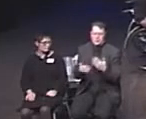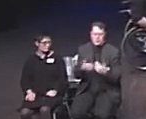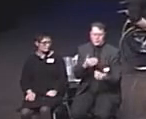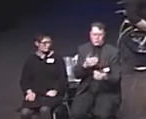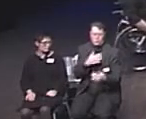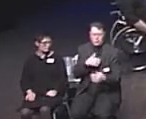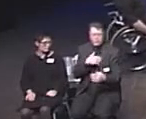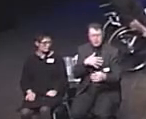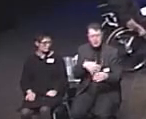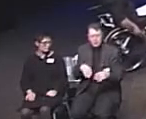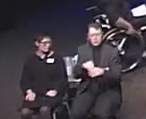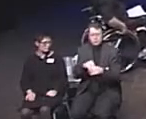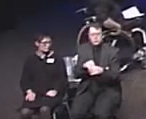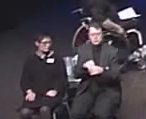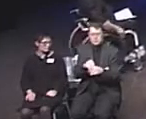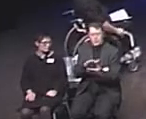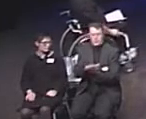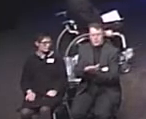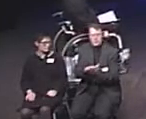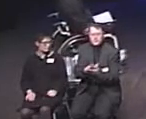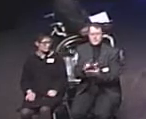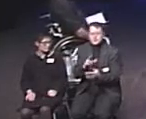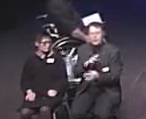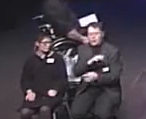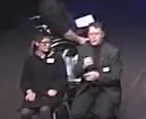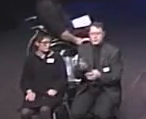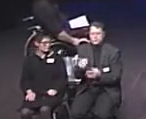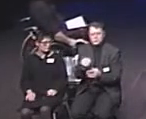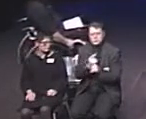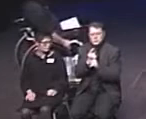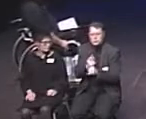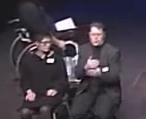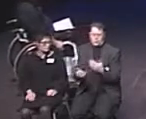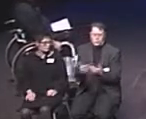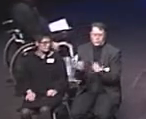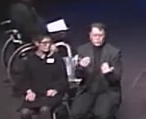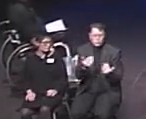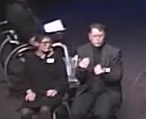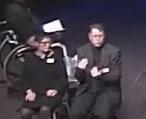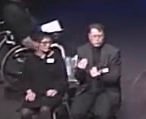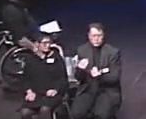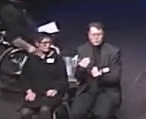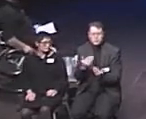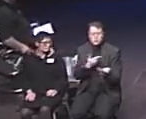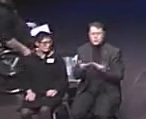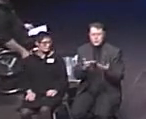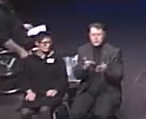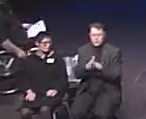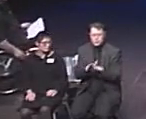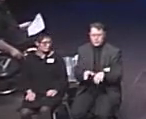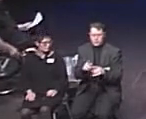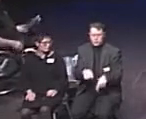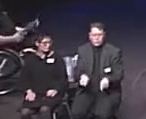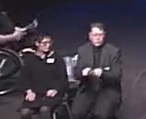inclusive, including place, and include everyone in the work. So we do it in a communicative way